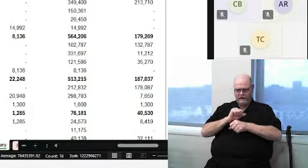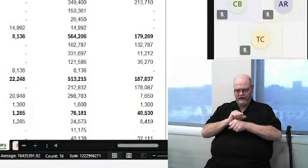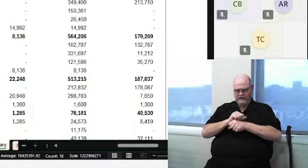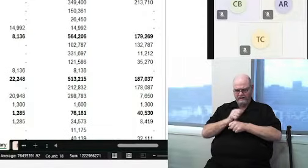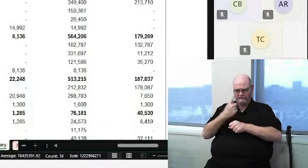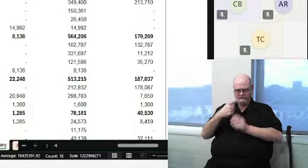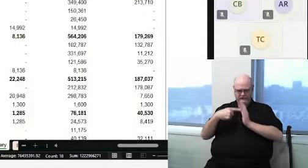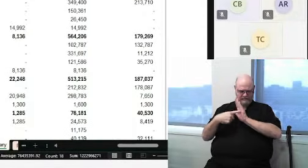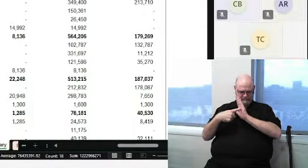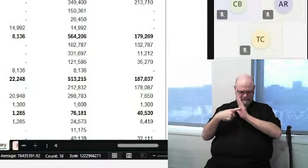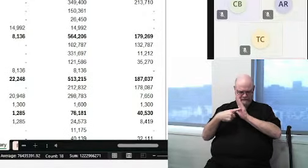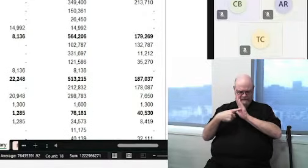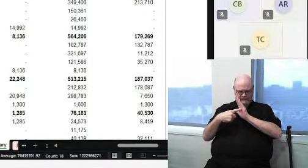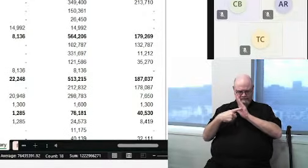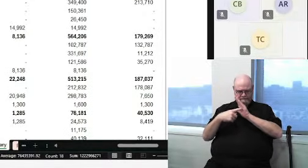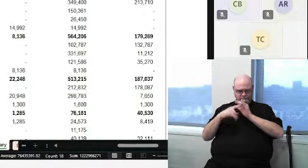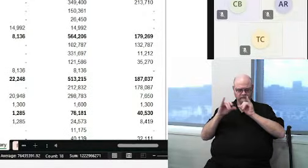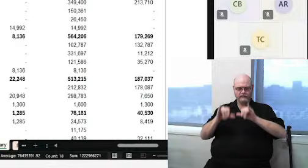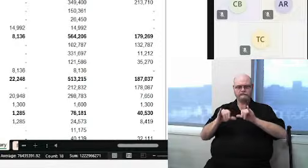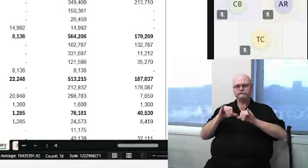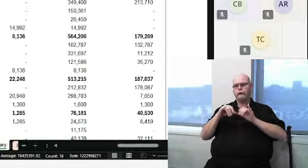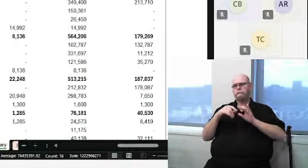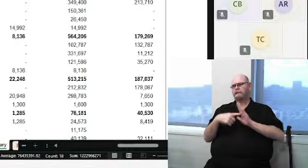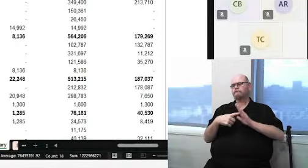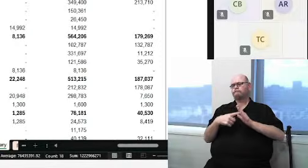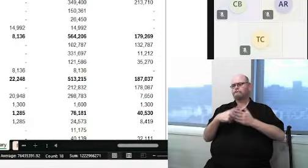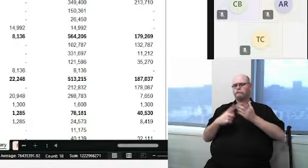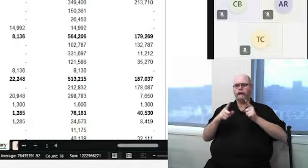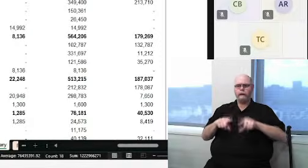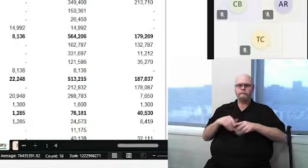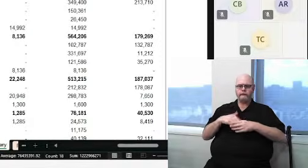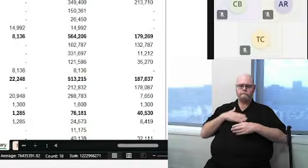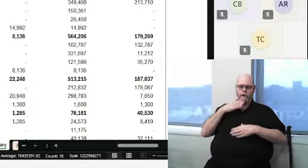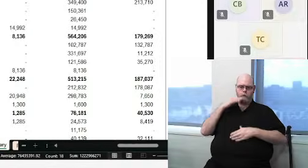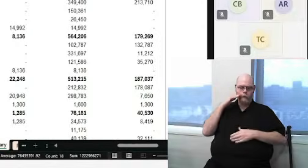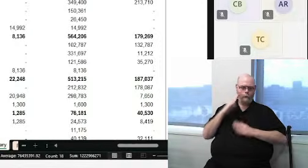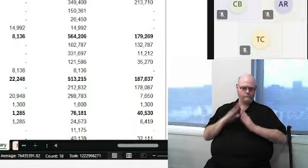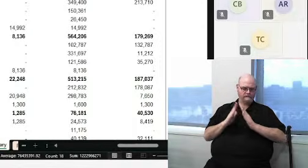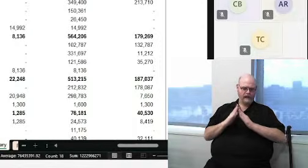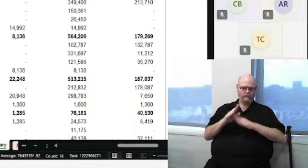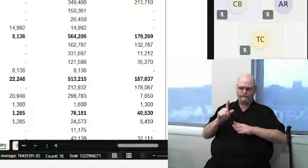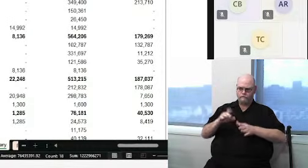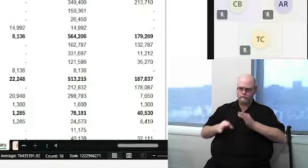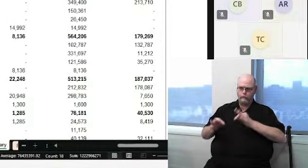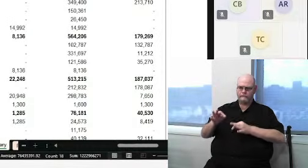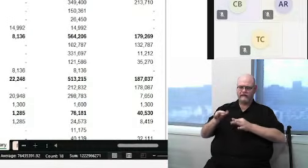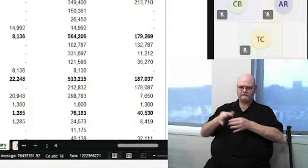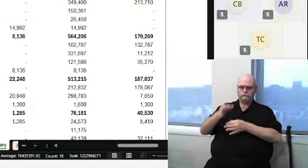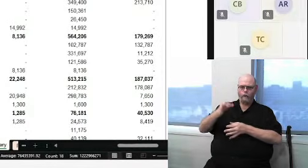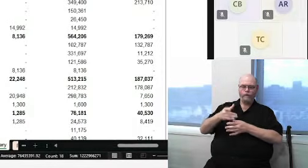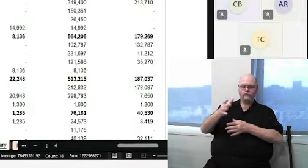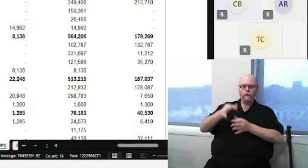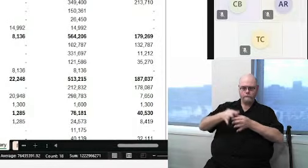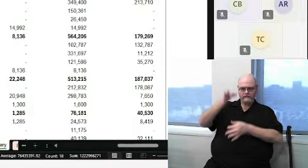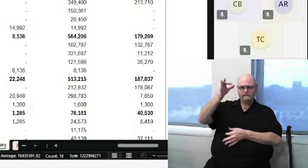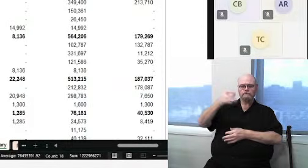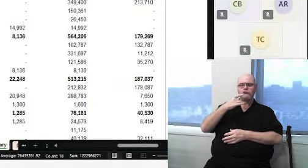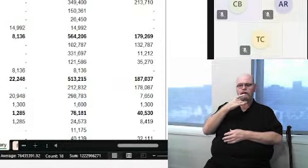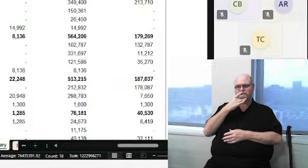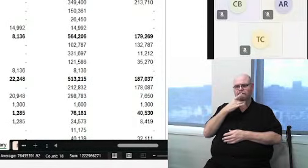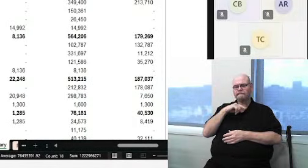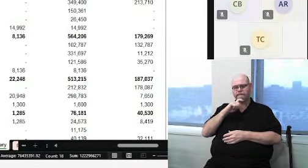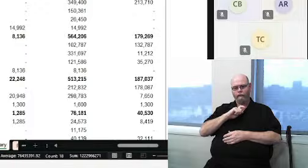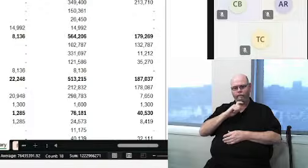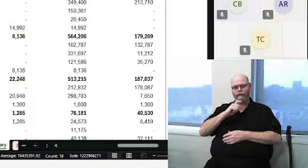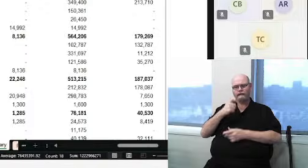work. I gave you example when the same illustration we're making about a pole that happened in my hometown that had to be replaced, and we put a steel pole on